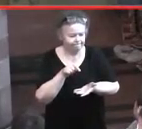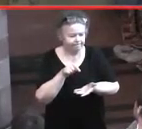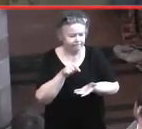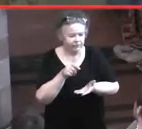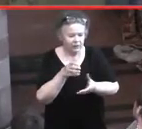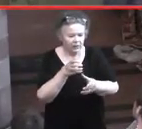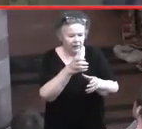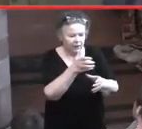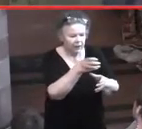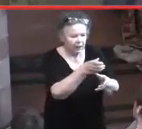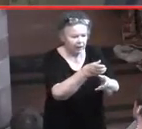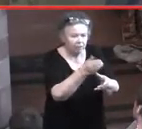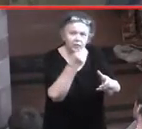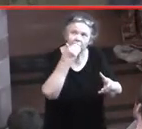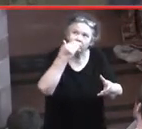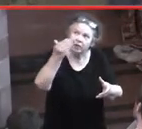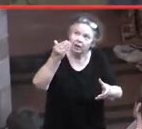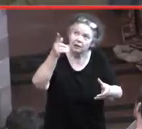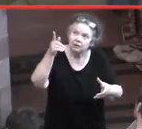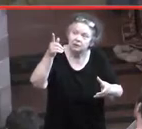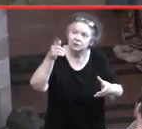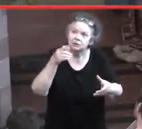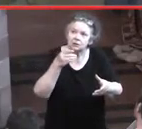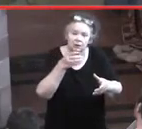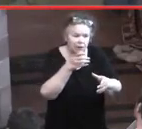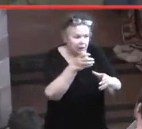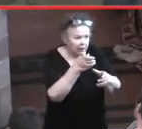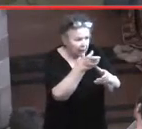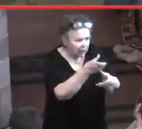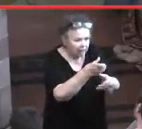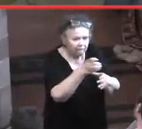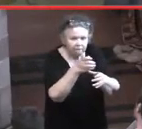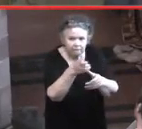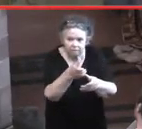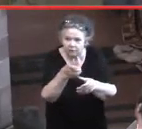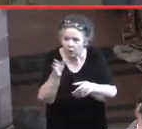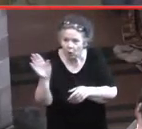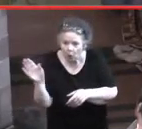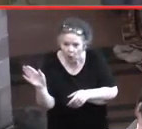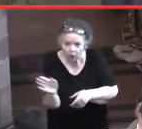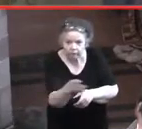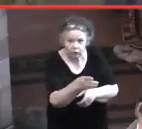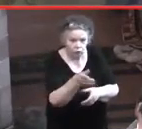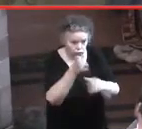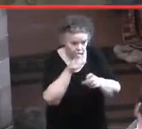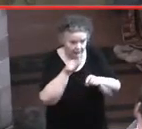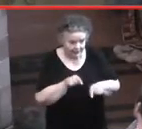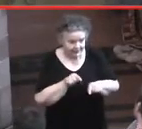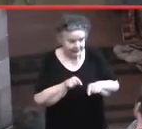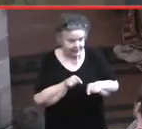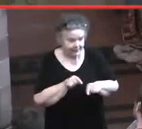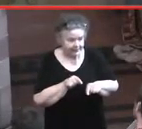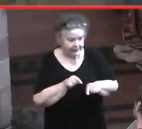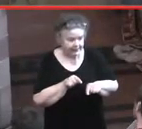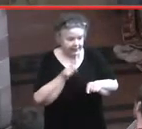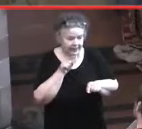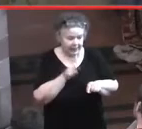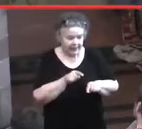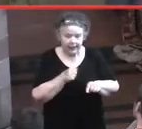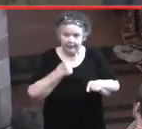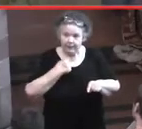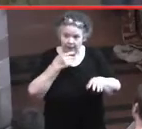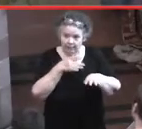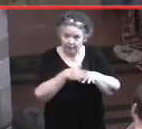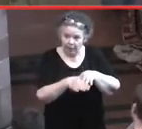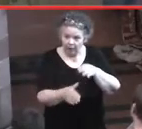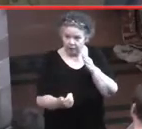He gave you thanks and gave it to them, saying, "Drink this, all of you. This is my